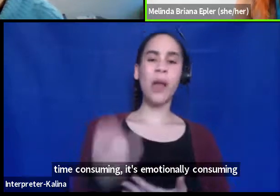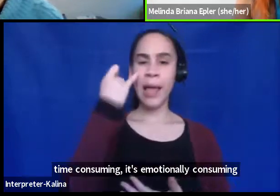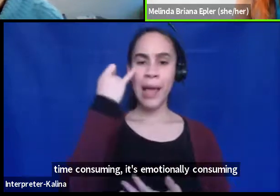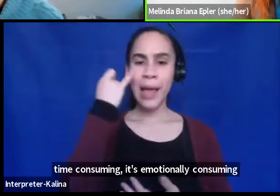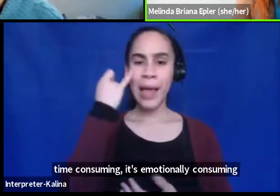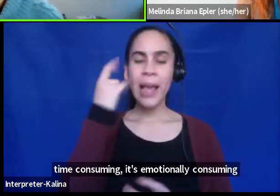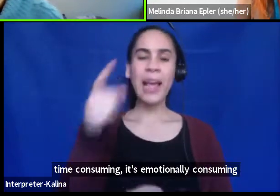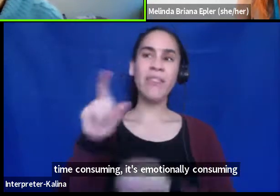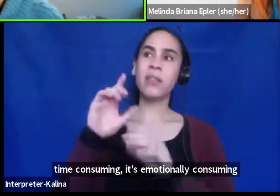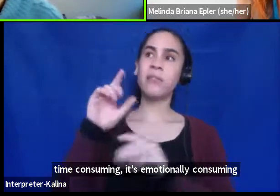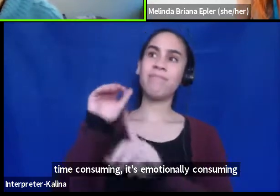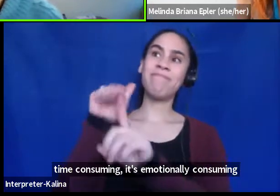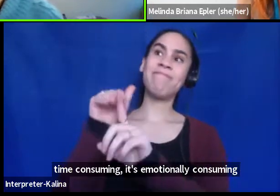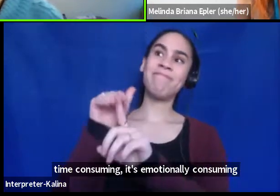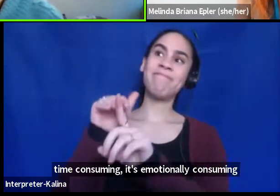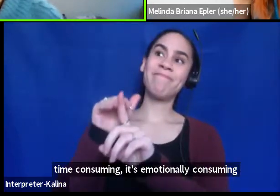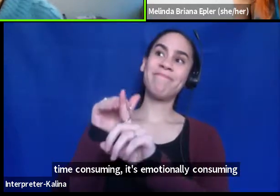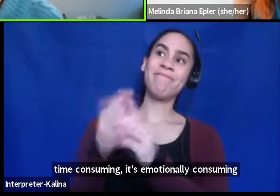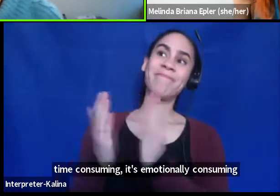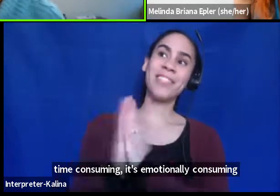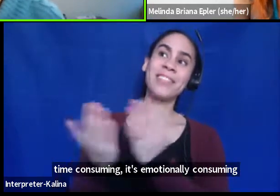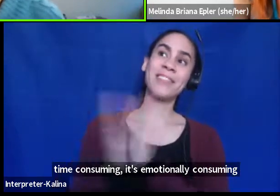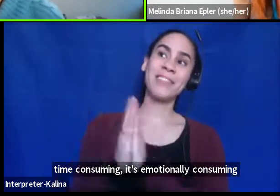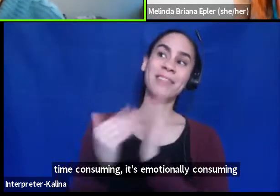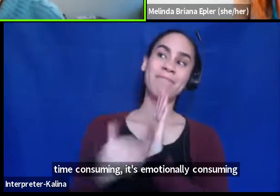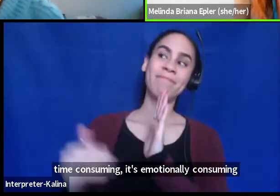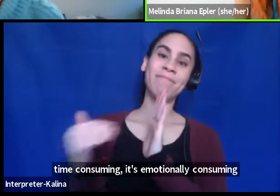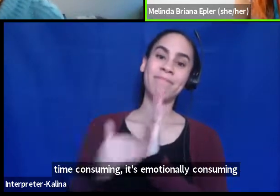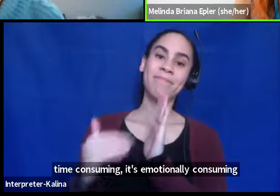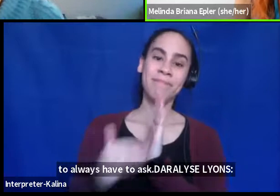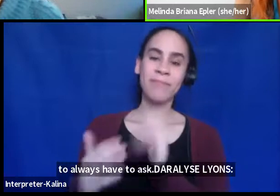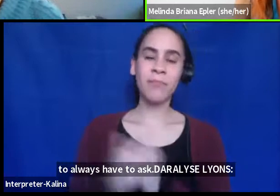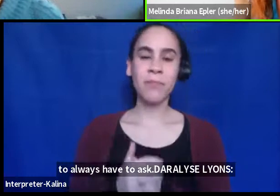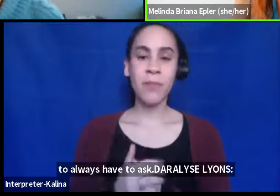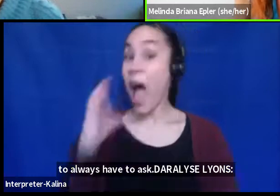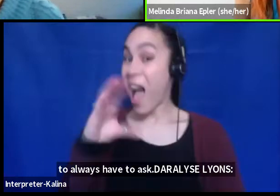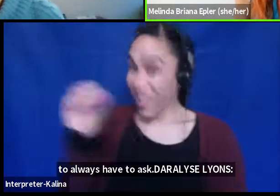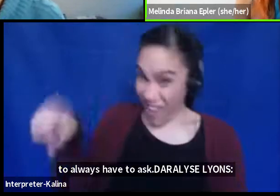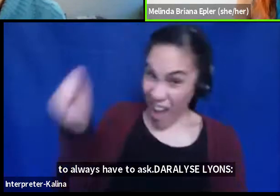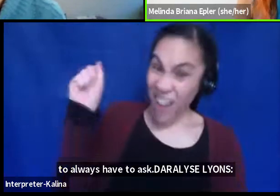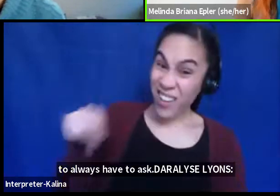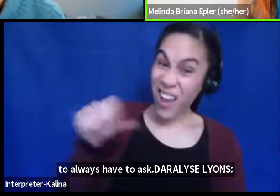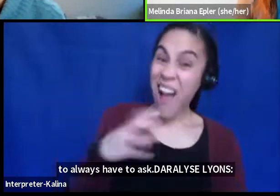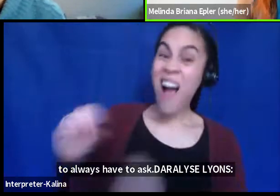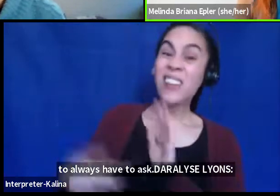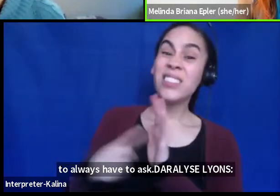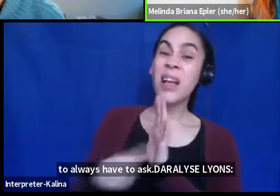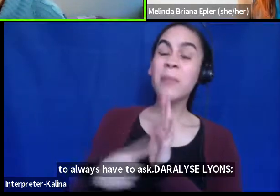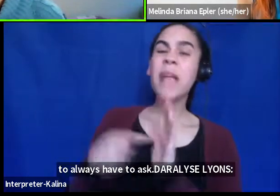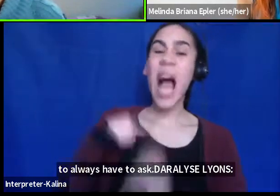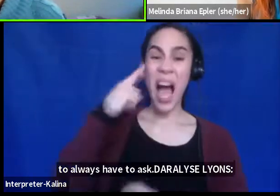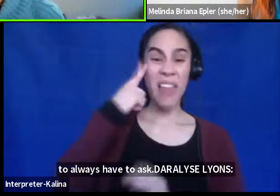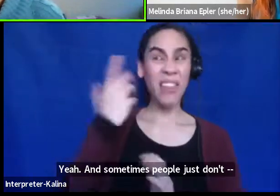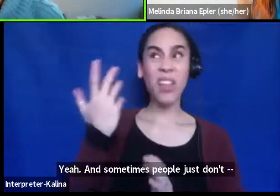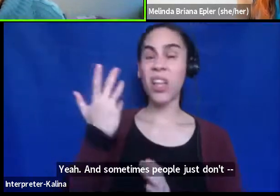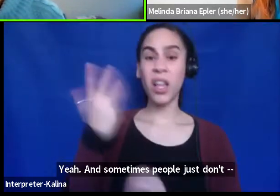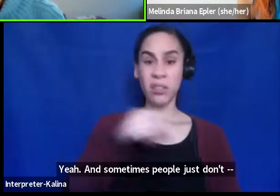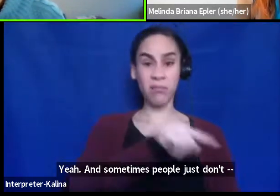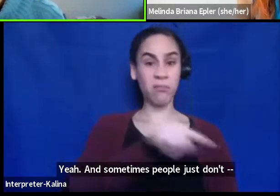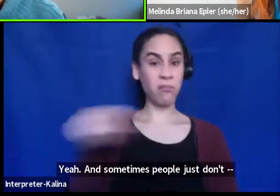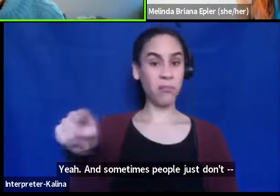so the inclusive environment, people don't have to. Yeah, right. And I think sometimes people